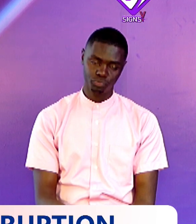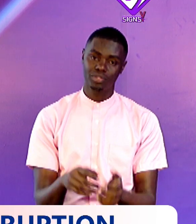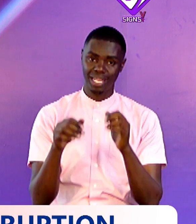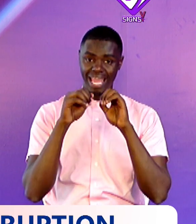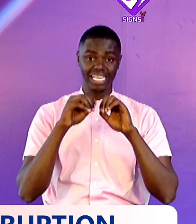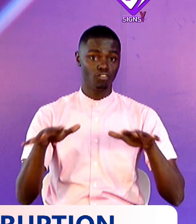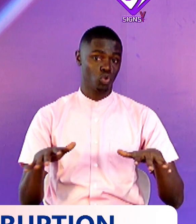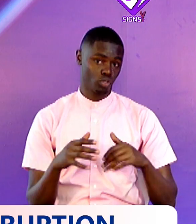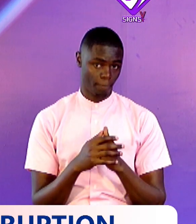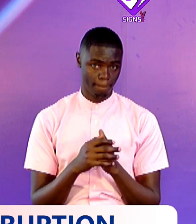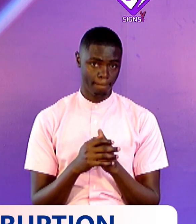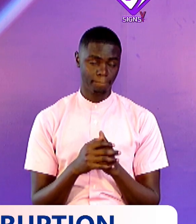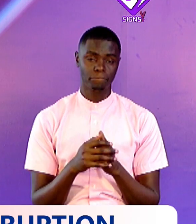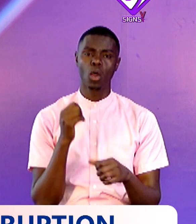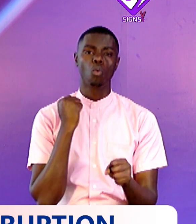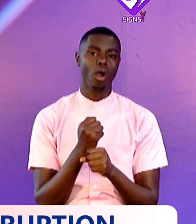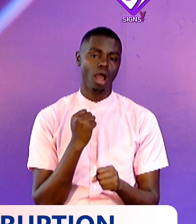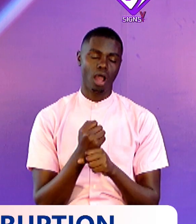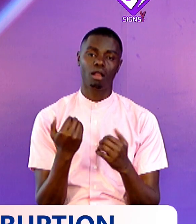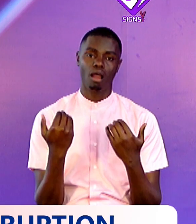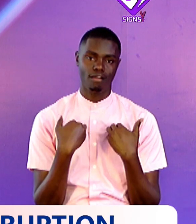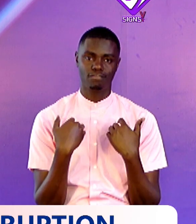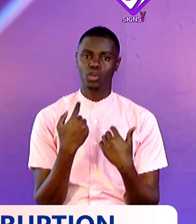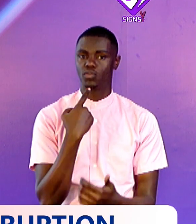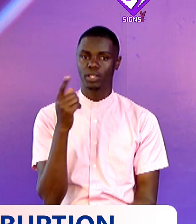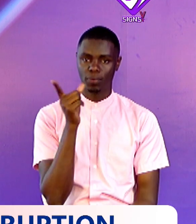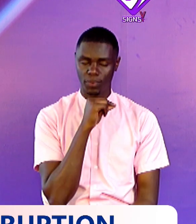Devolution has worked, just like you are saying. Yeah.